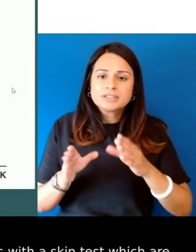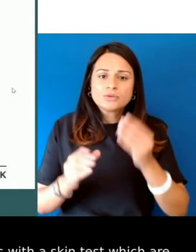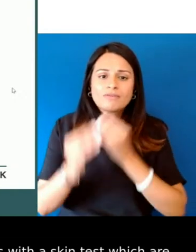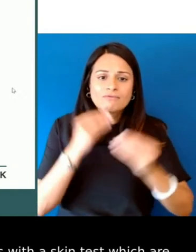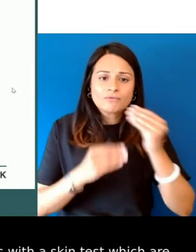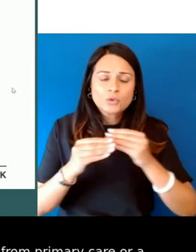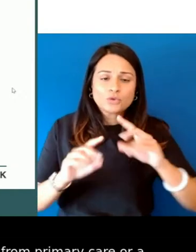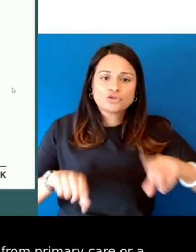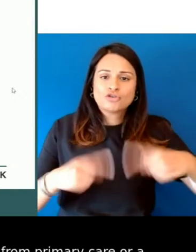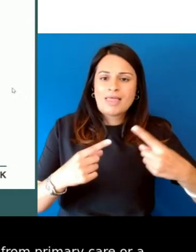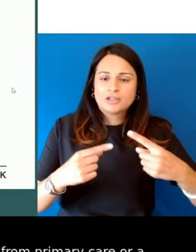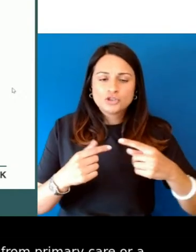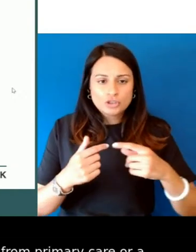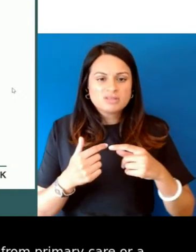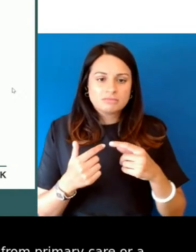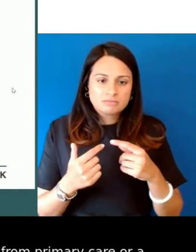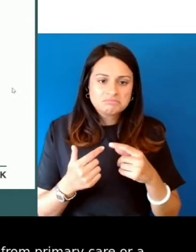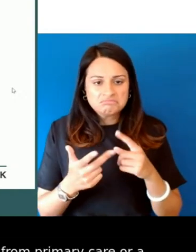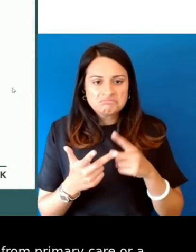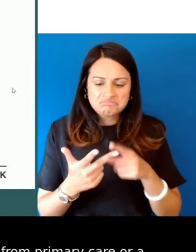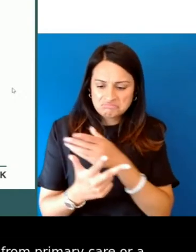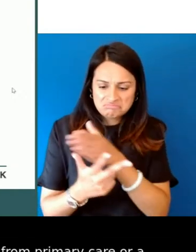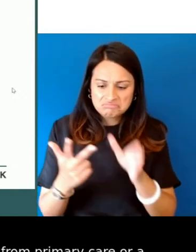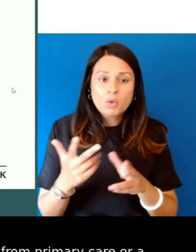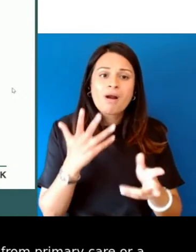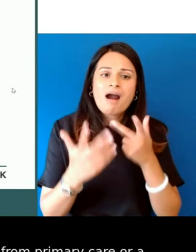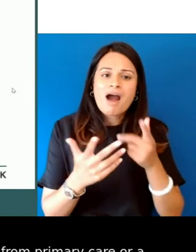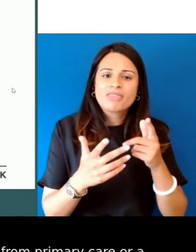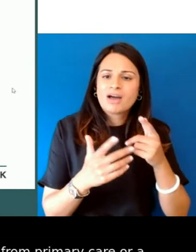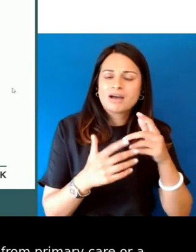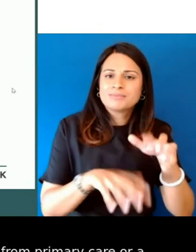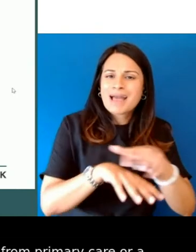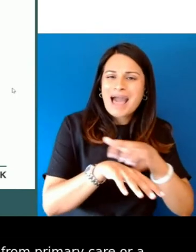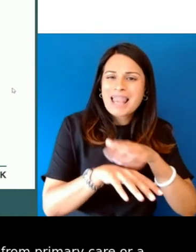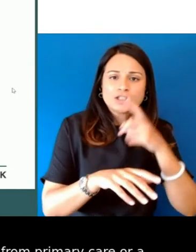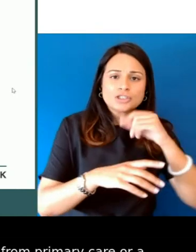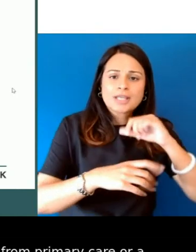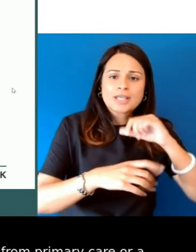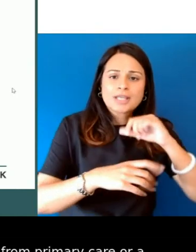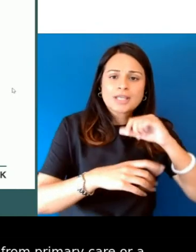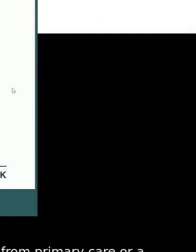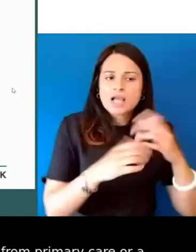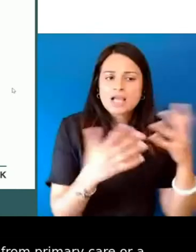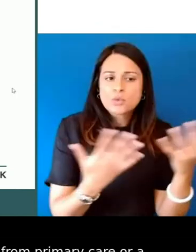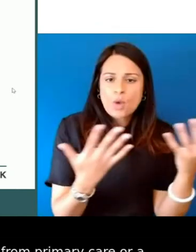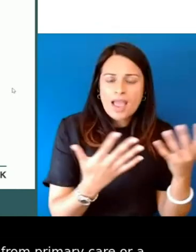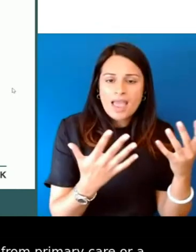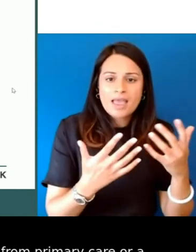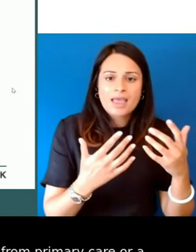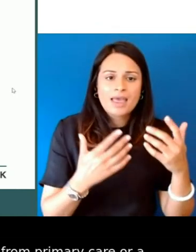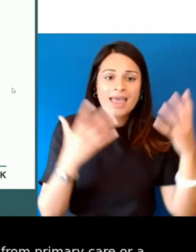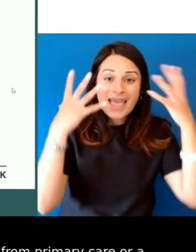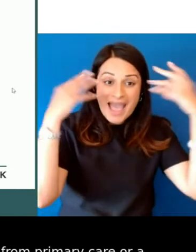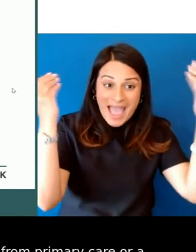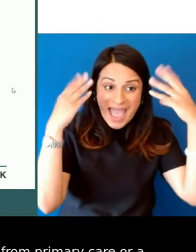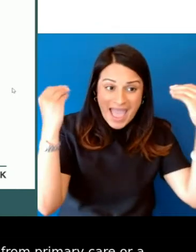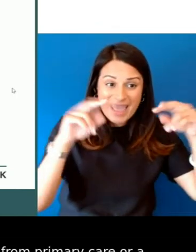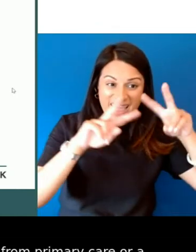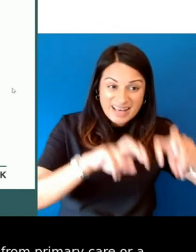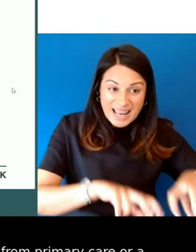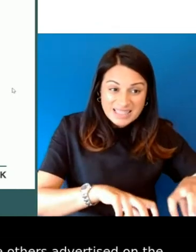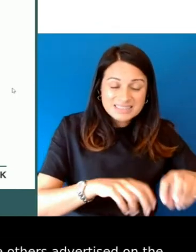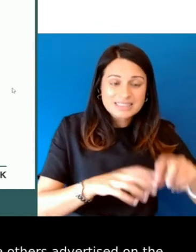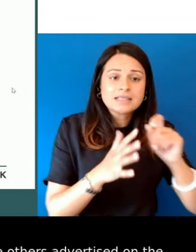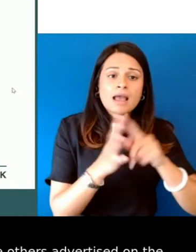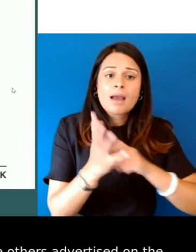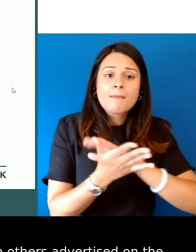people there are other allergy tests which you will see advertise on the market like hair analysis patch testing which is